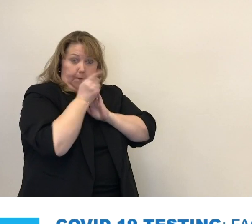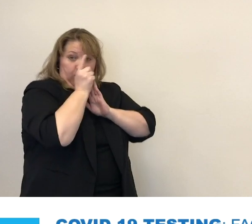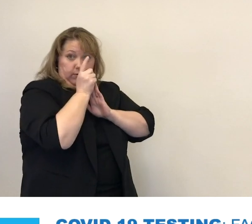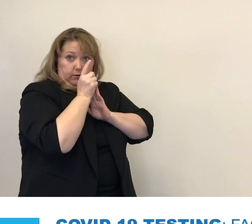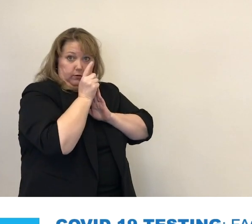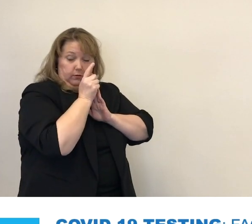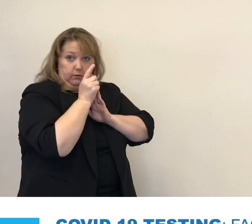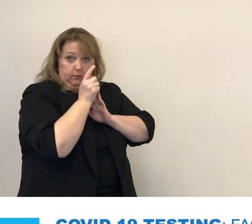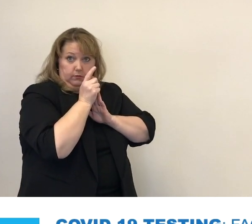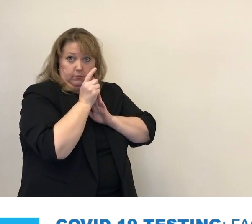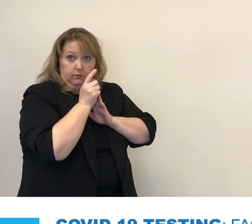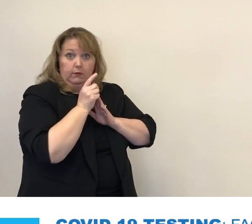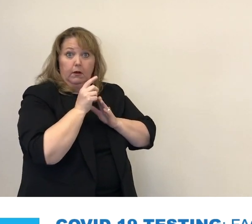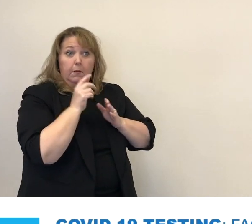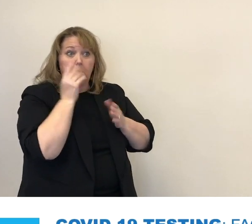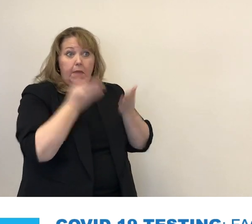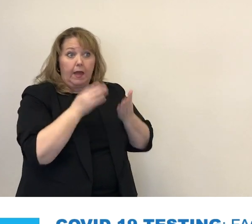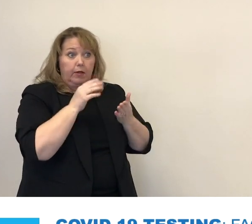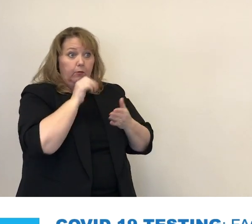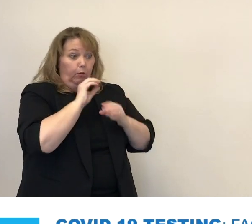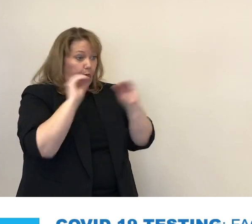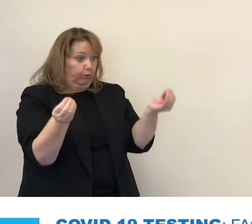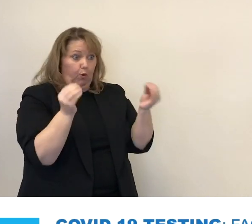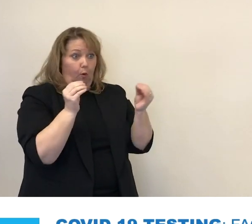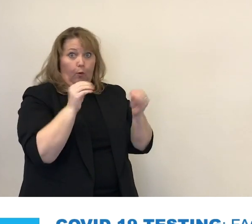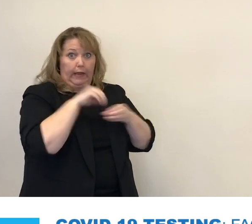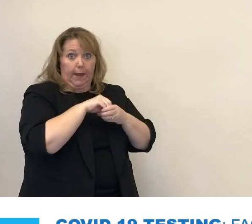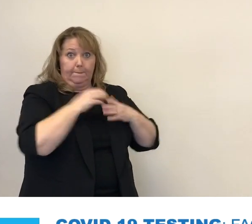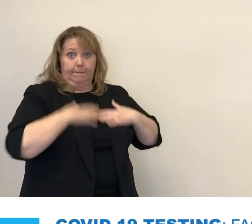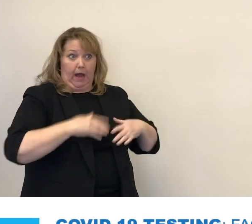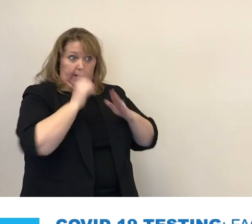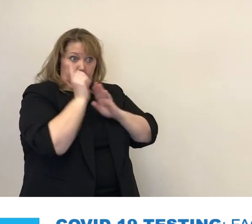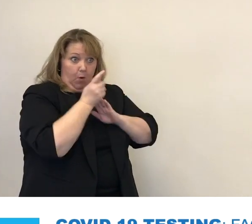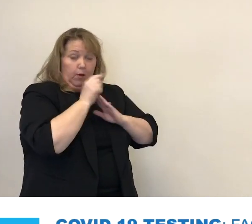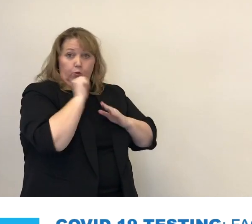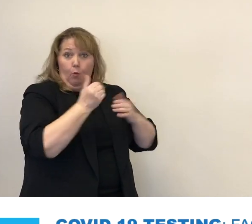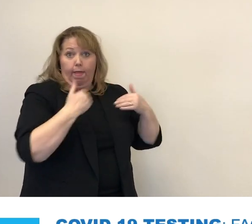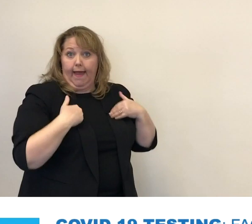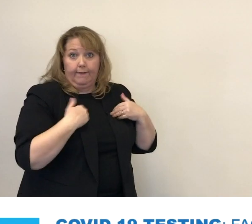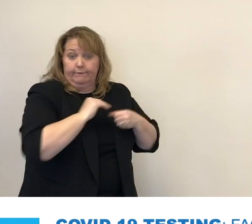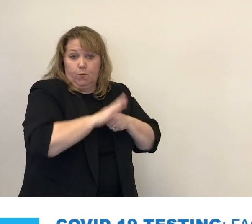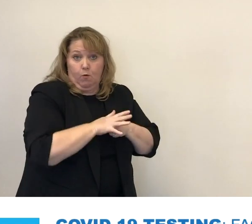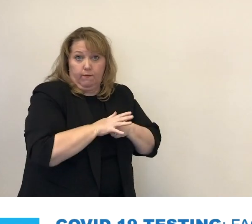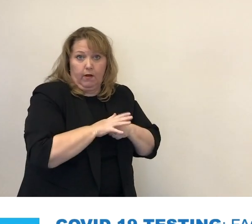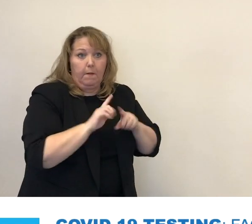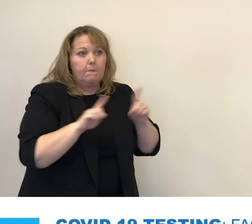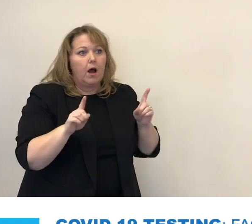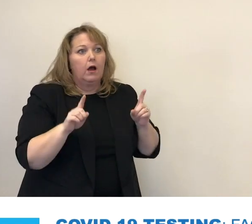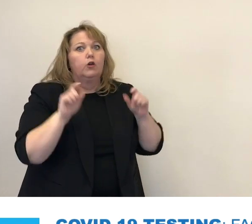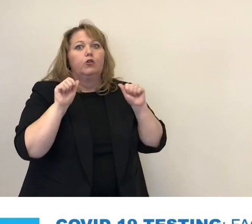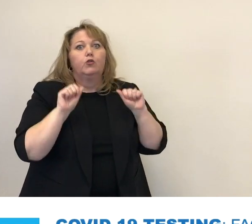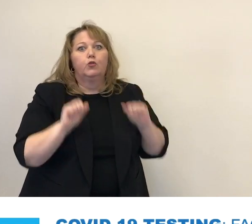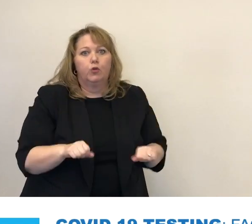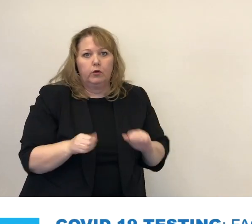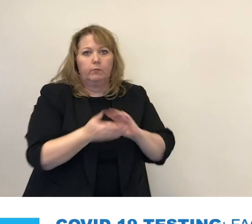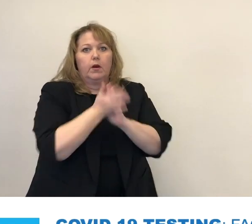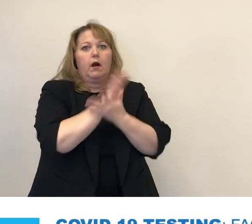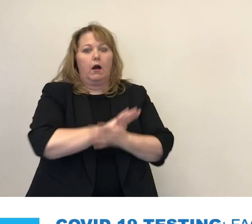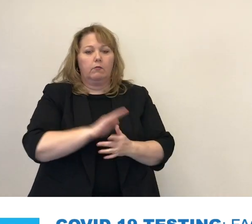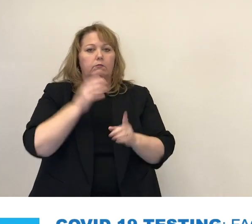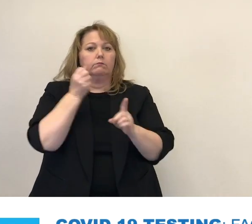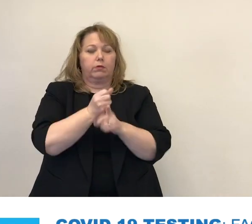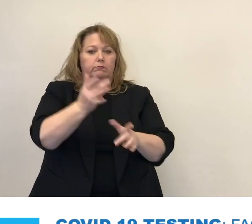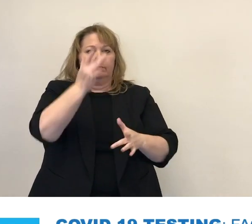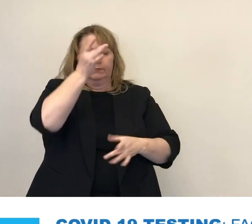couldn't become positive afterwards. It just means that in that moment, you currently are not infected with the virus. For the antibody